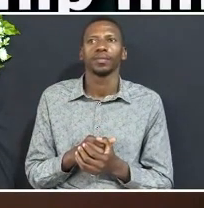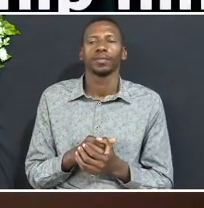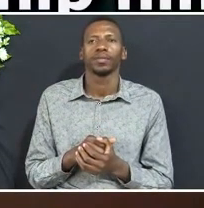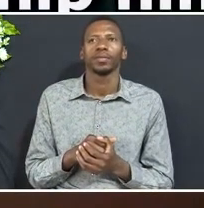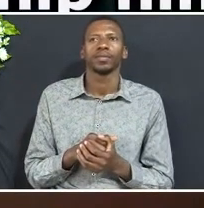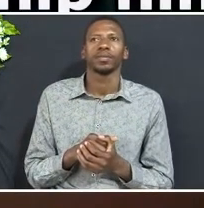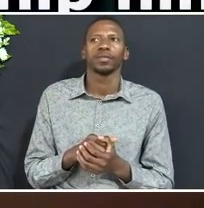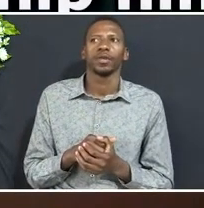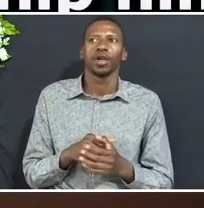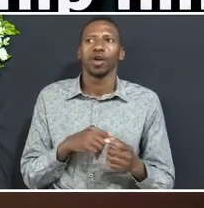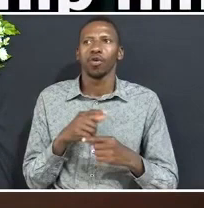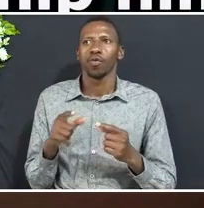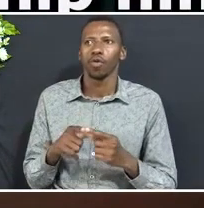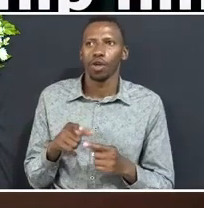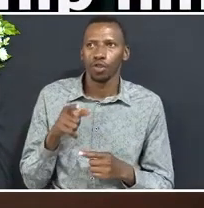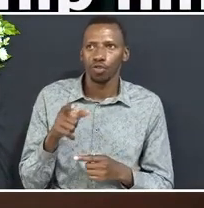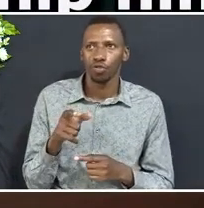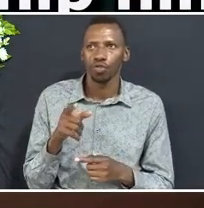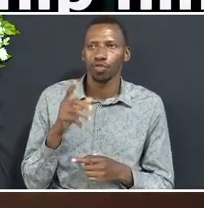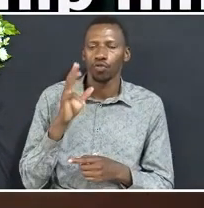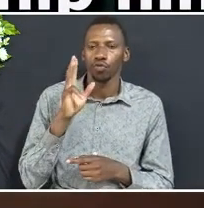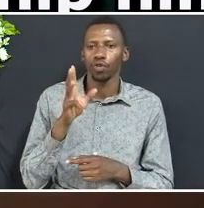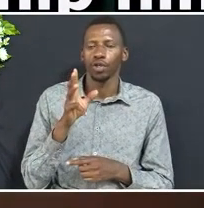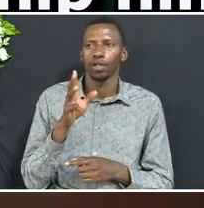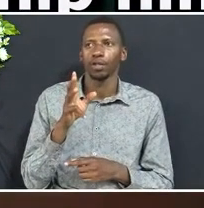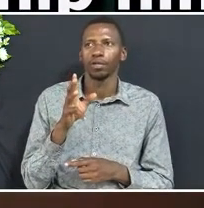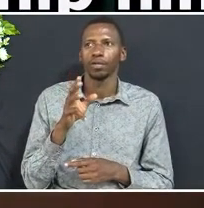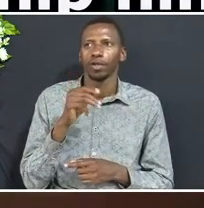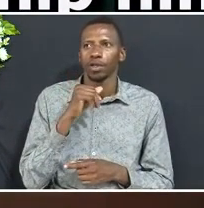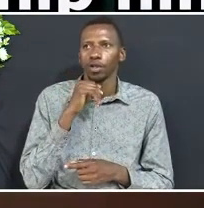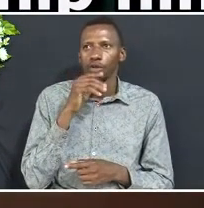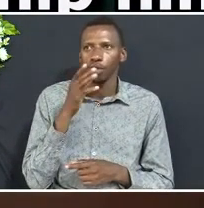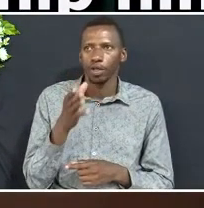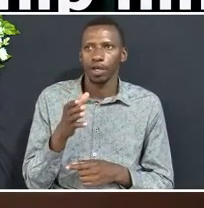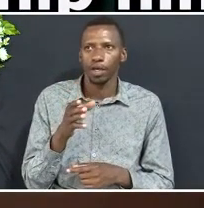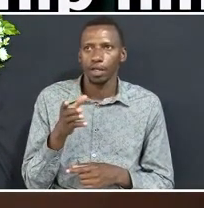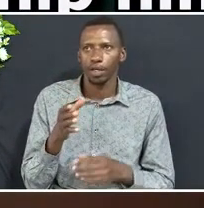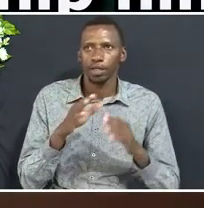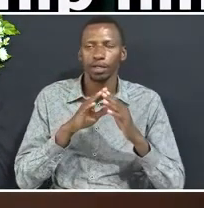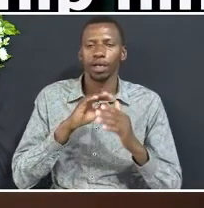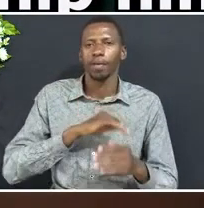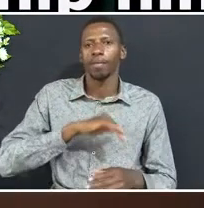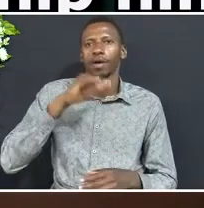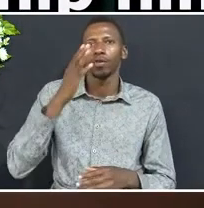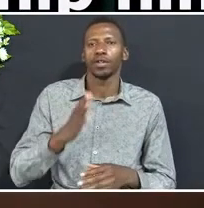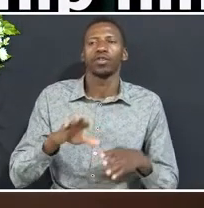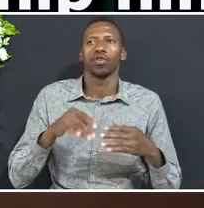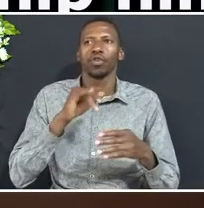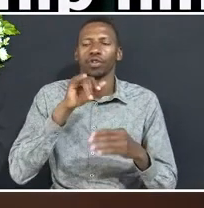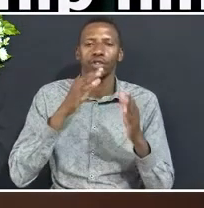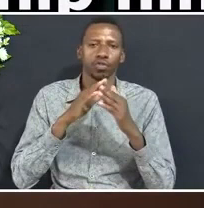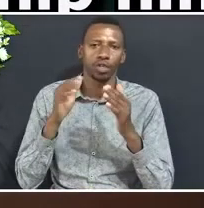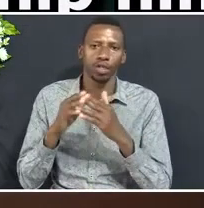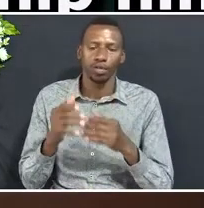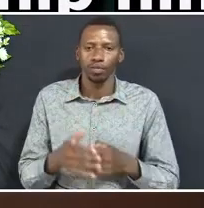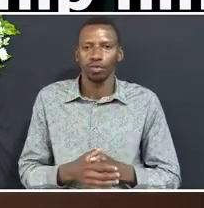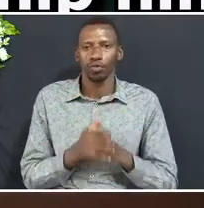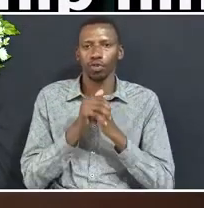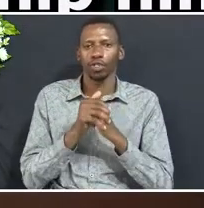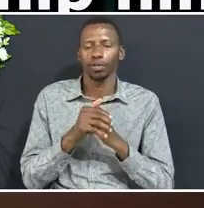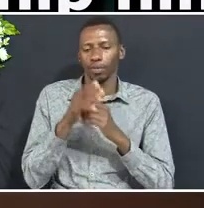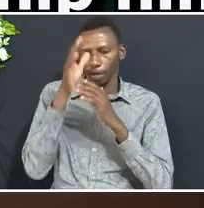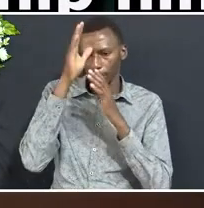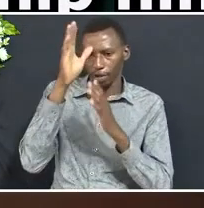will neither on this mountain nor on the mountain on Jerusalem worship the Father.